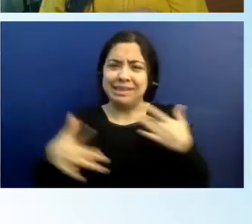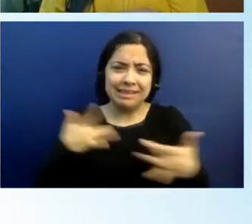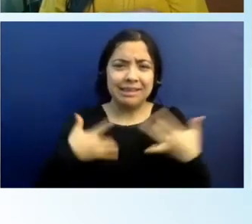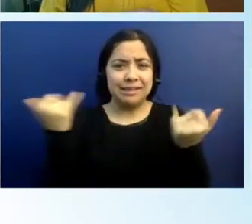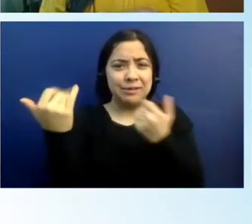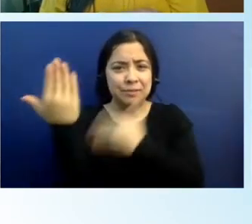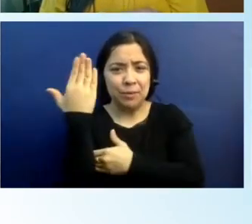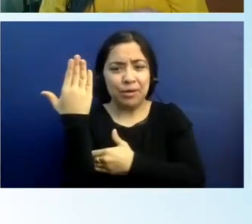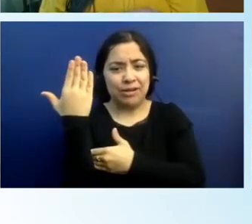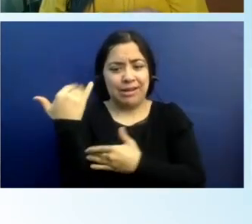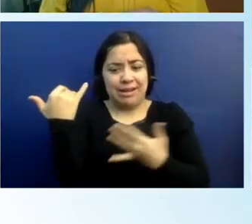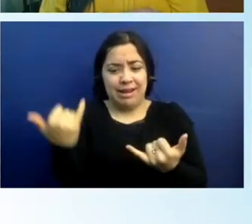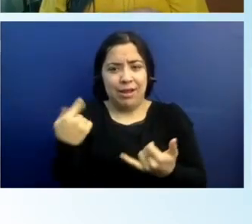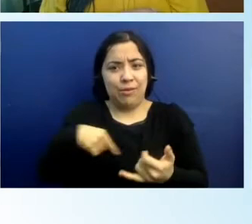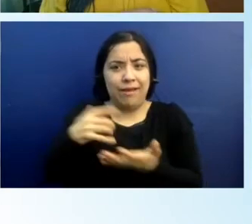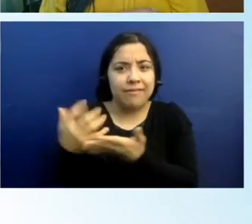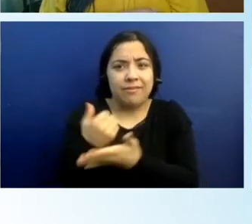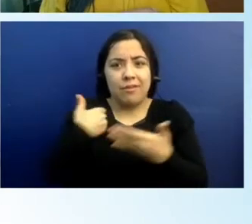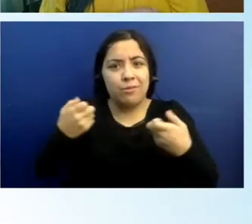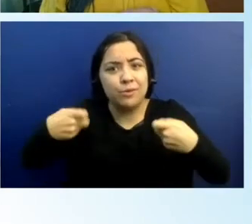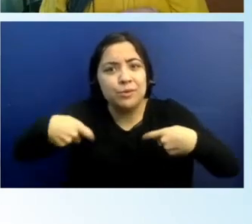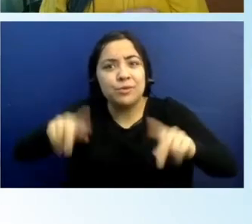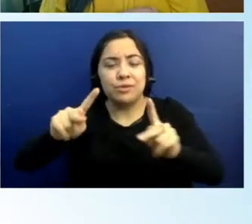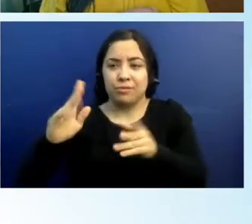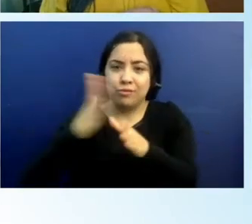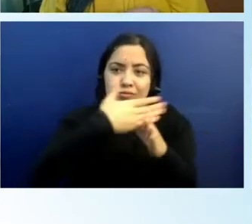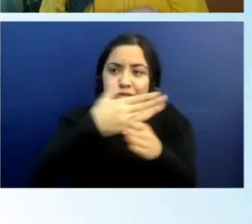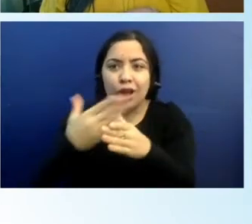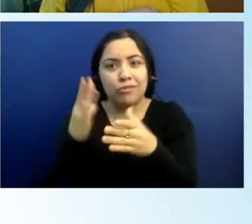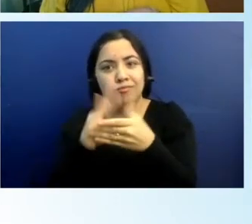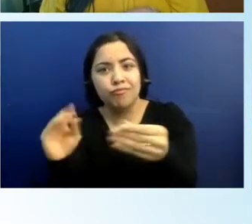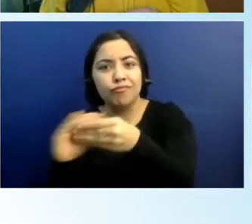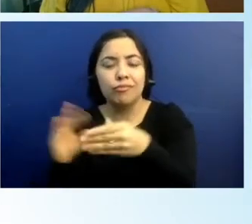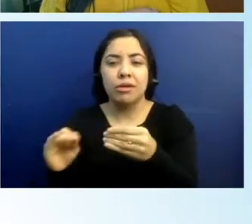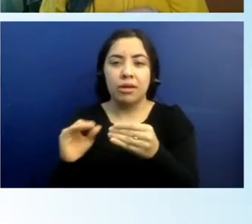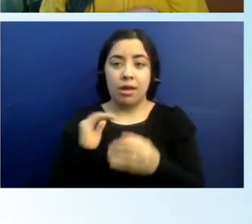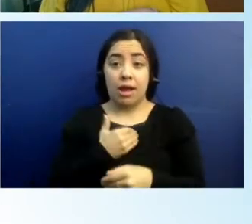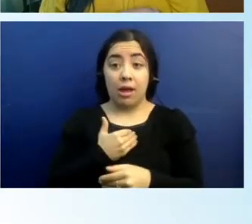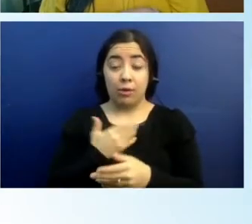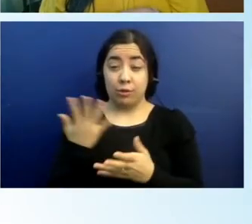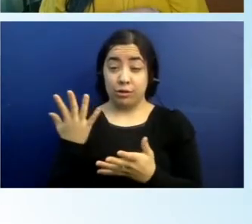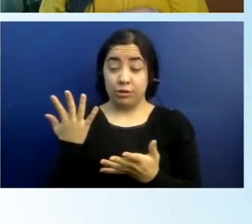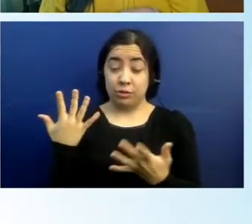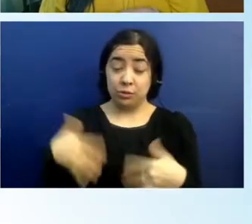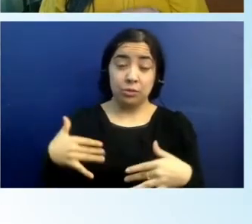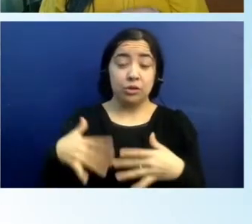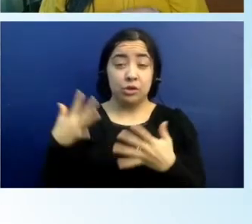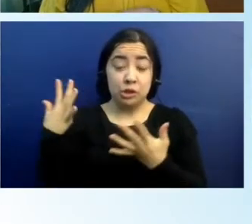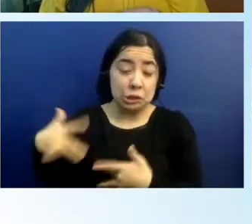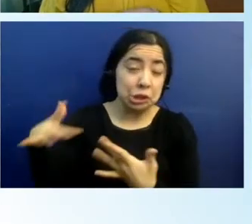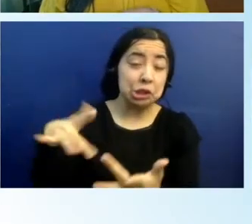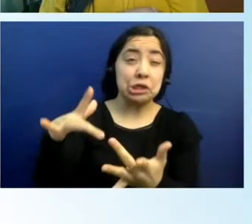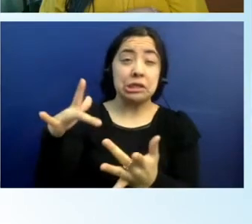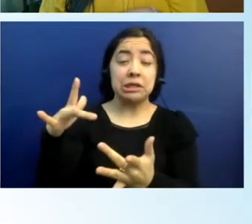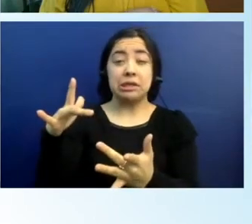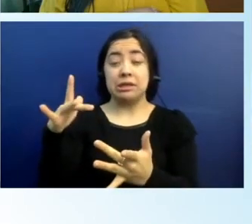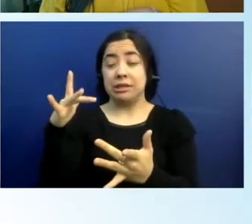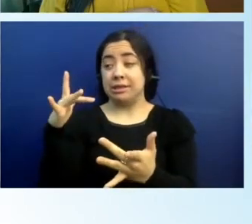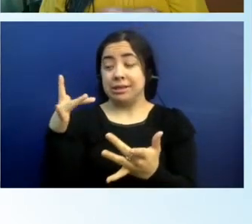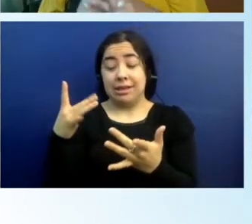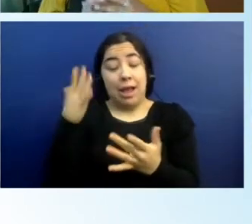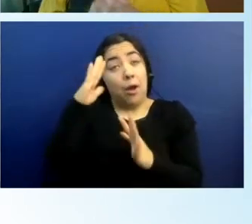to share really what's been a journey, what's been a beginning of a journey, and what I hope is